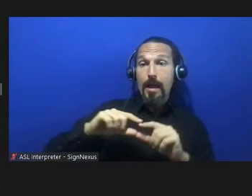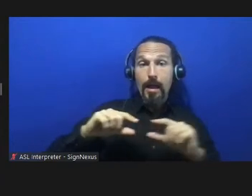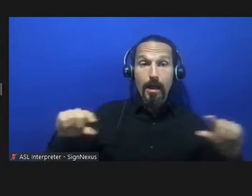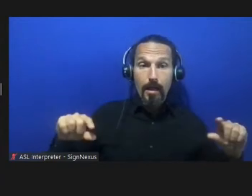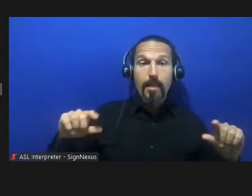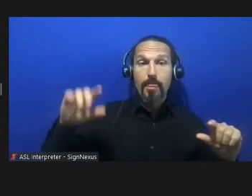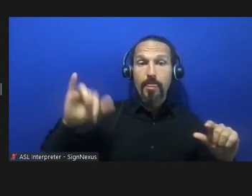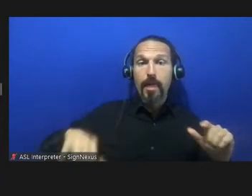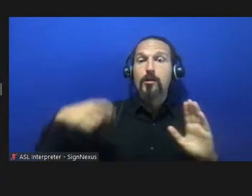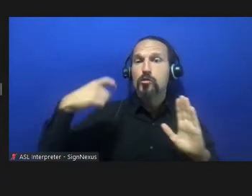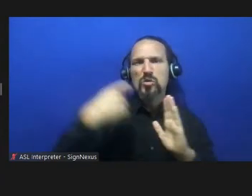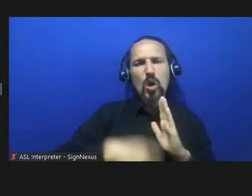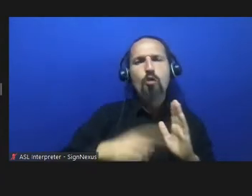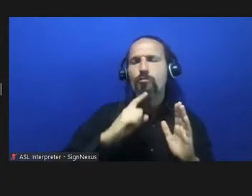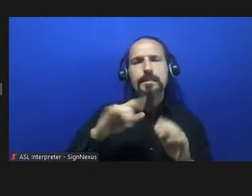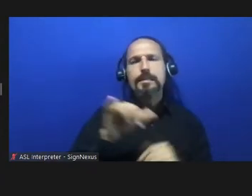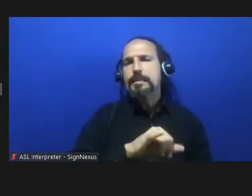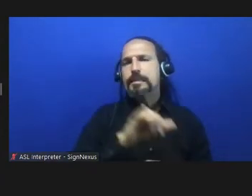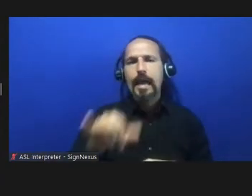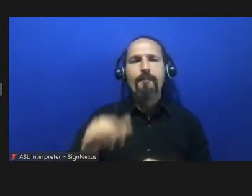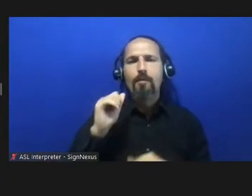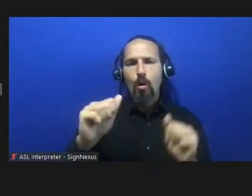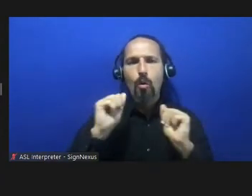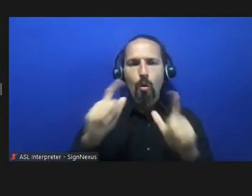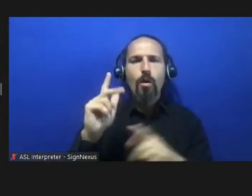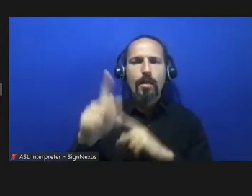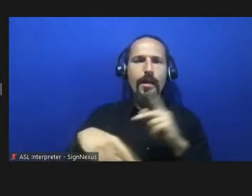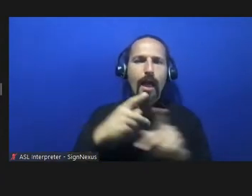is set the same for every type of vehicle